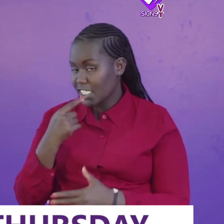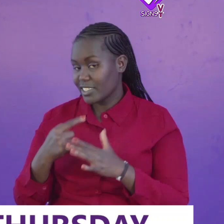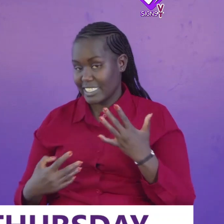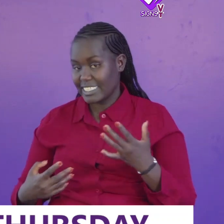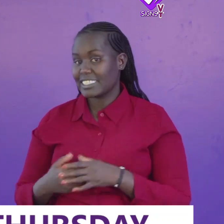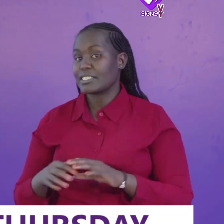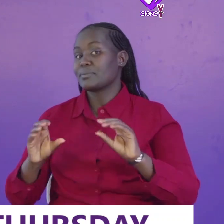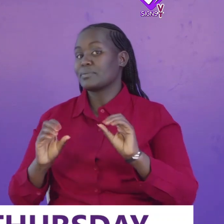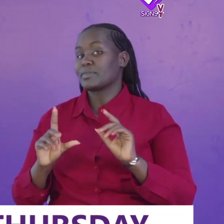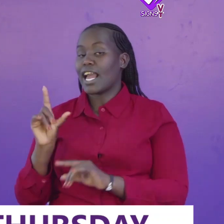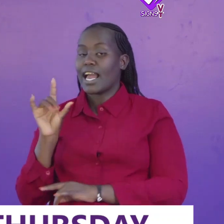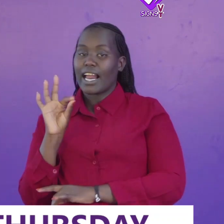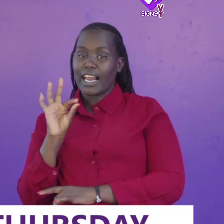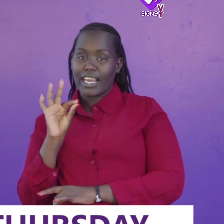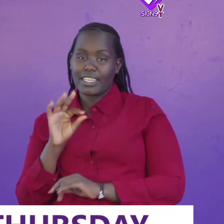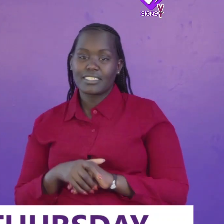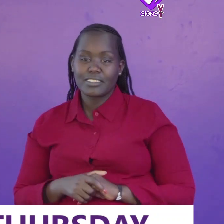Lucky.